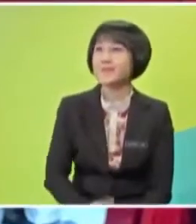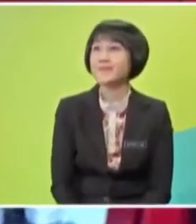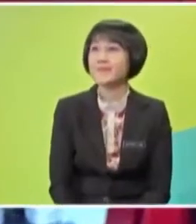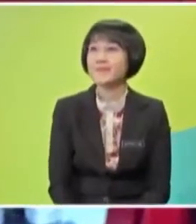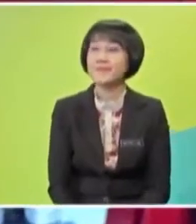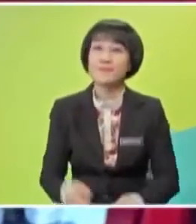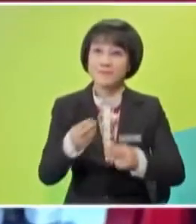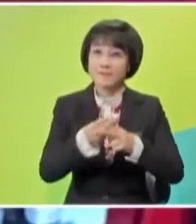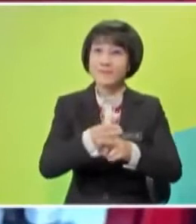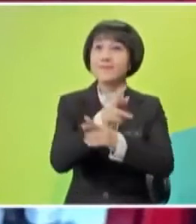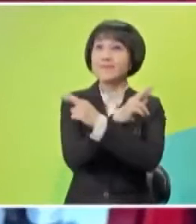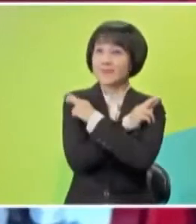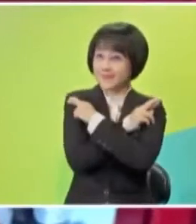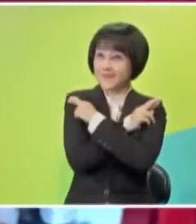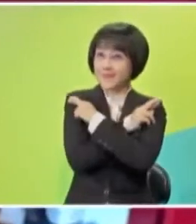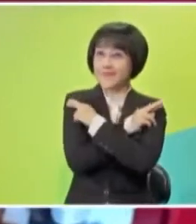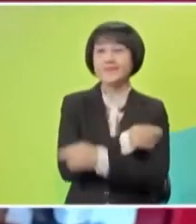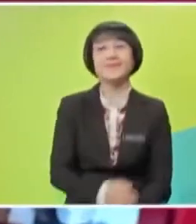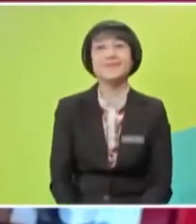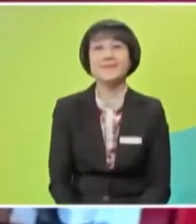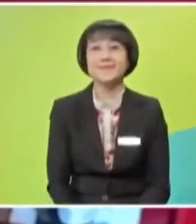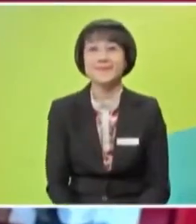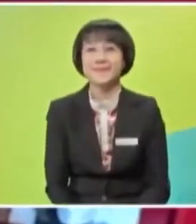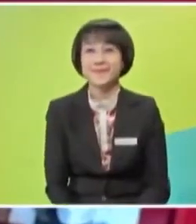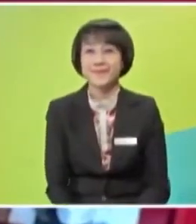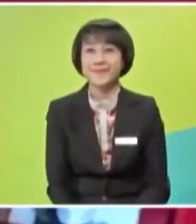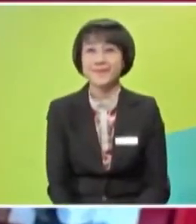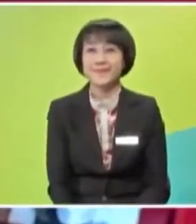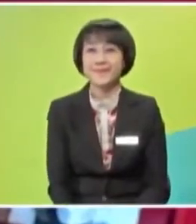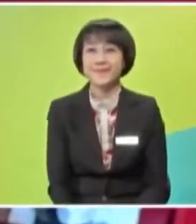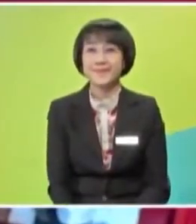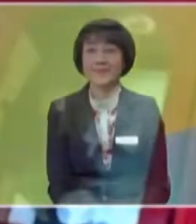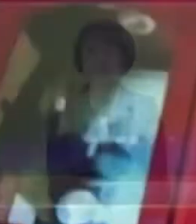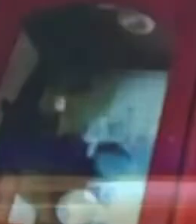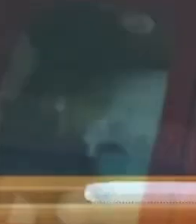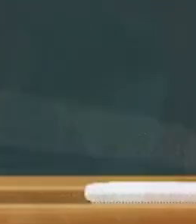we take a short break and back to you for lower form on Didik TV KPM.